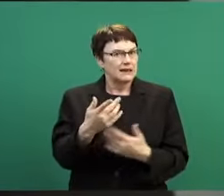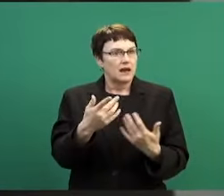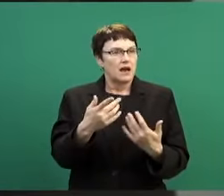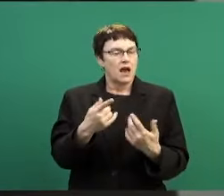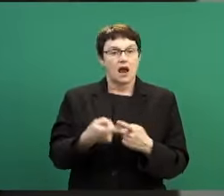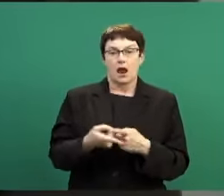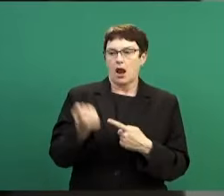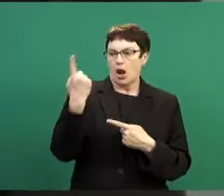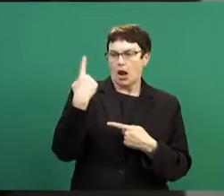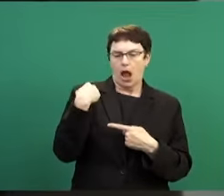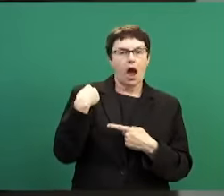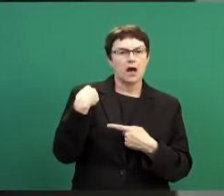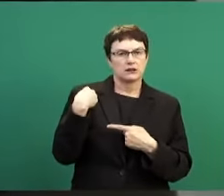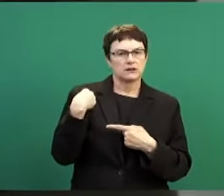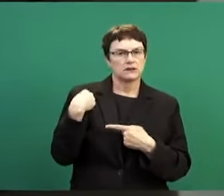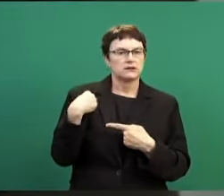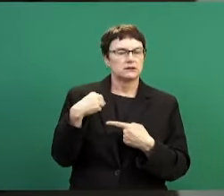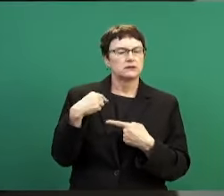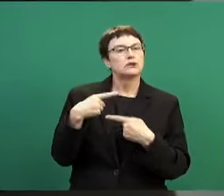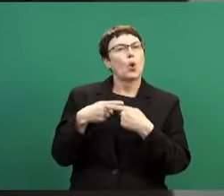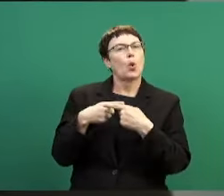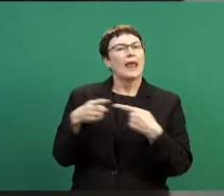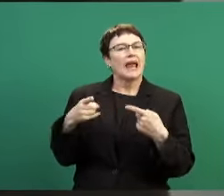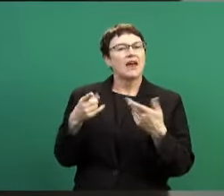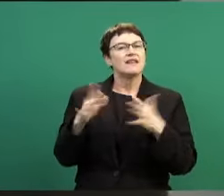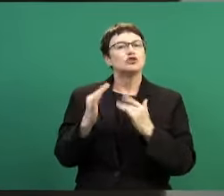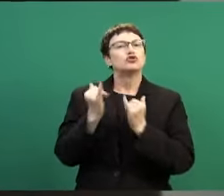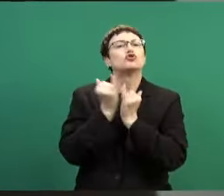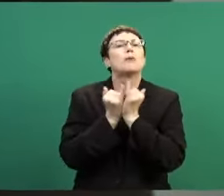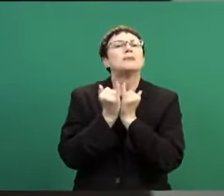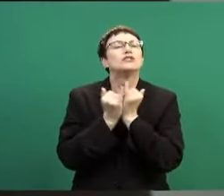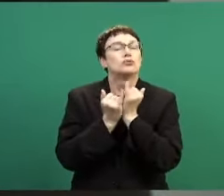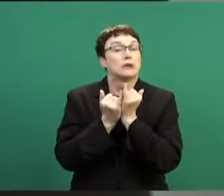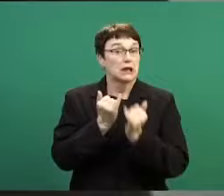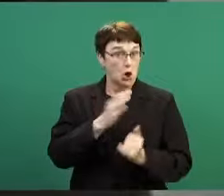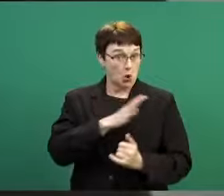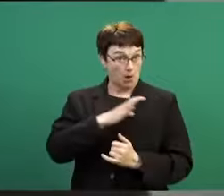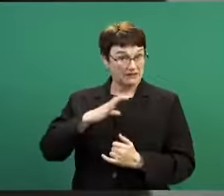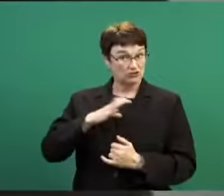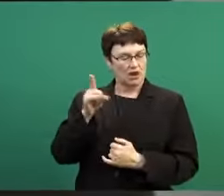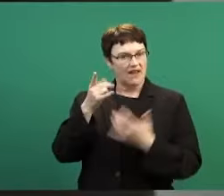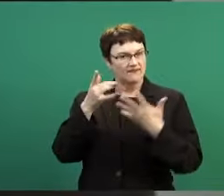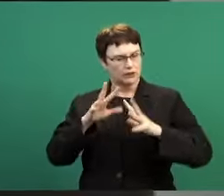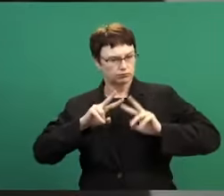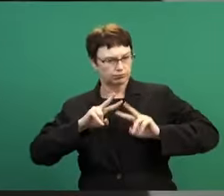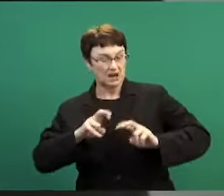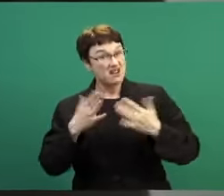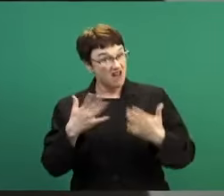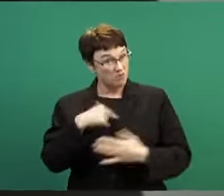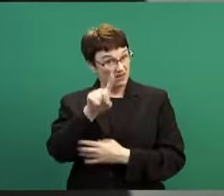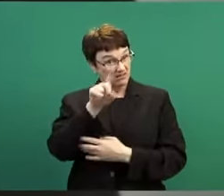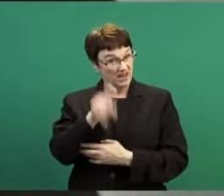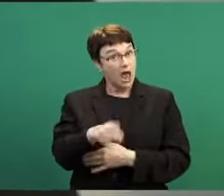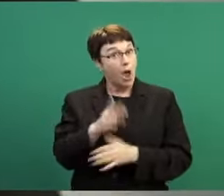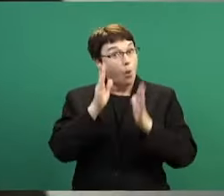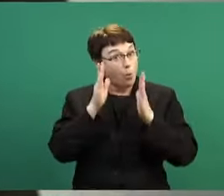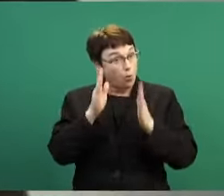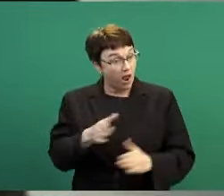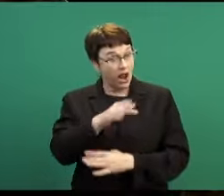concluded last week by the Competition Commission? And will SARB institute its own investigation or